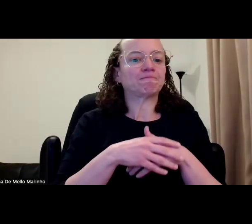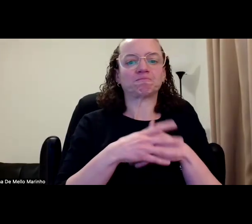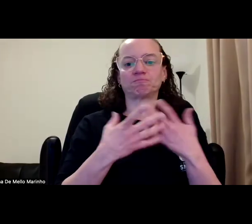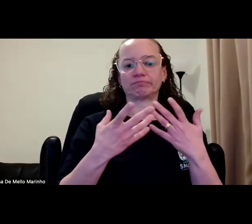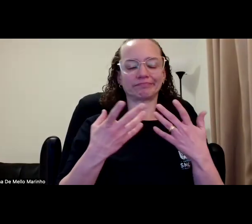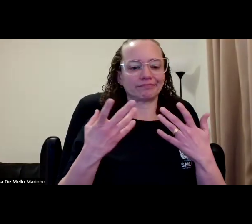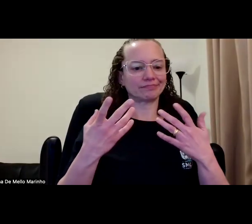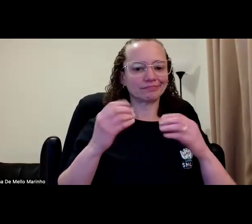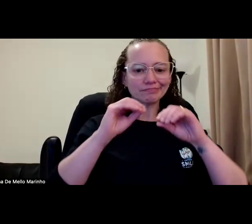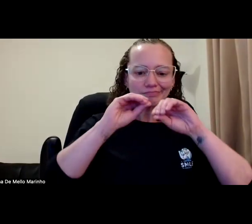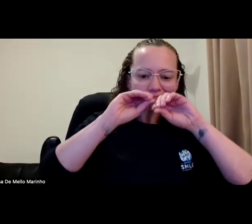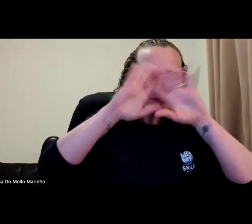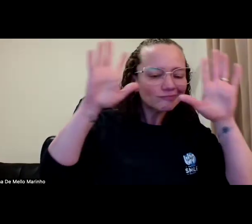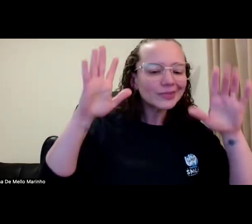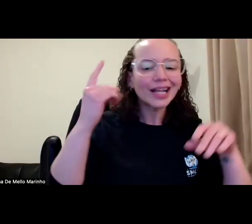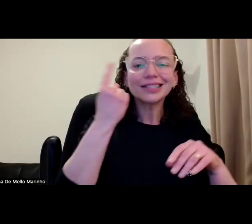If needed,